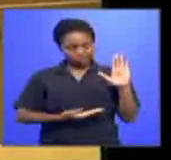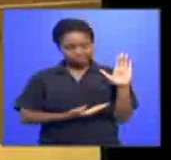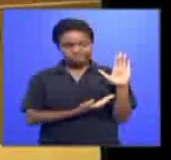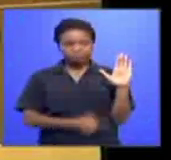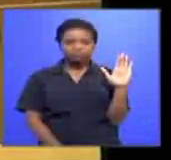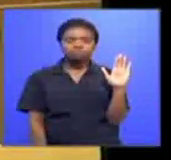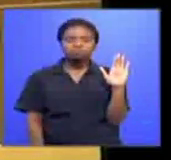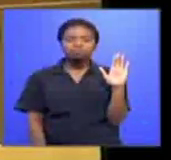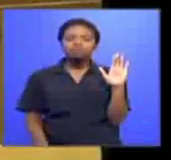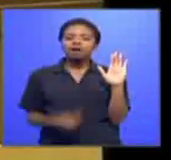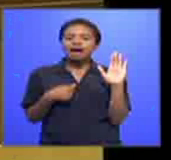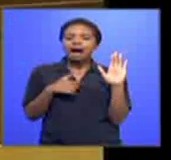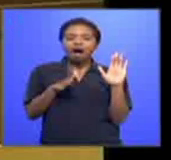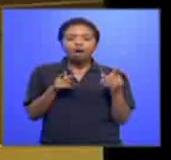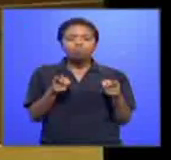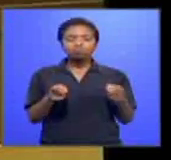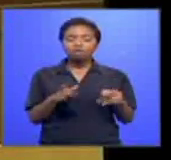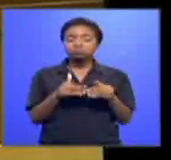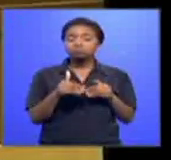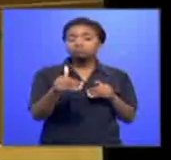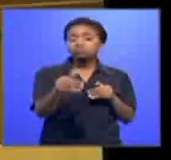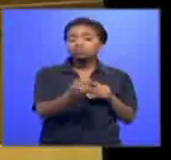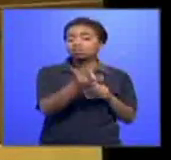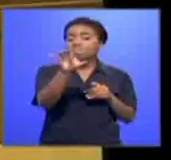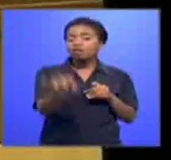of the society we are building.